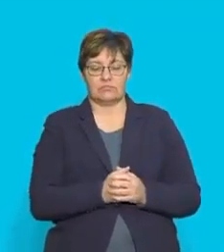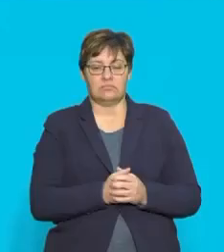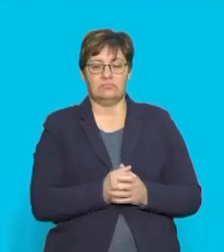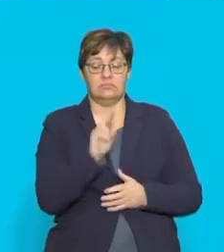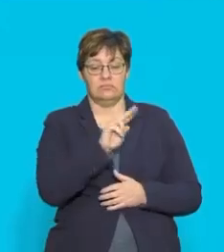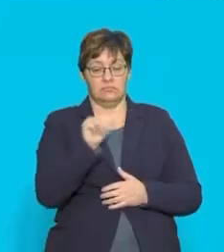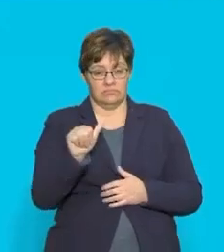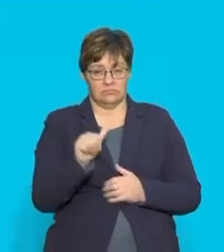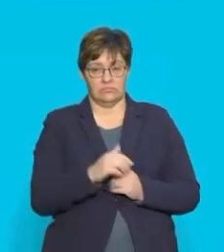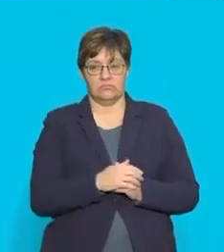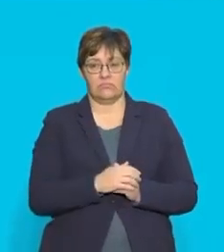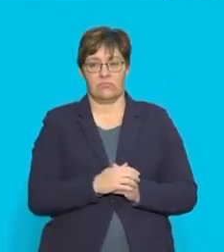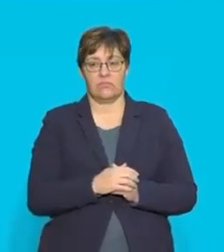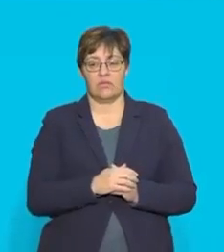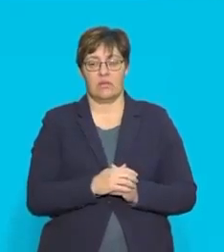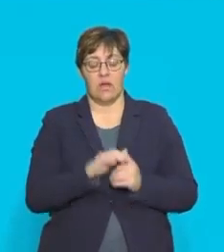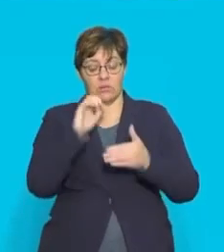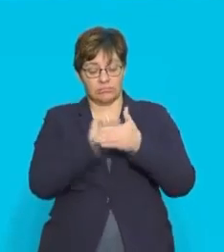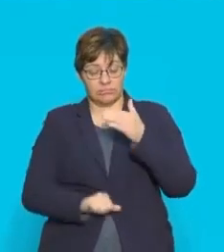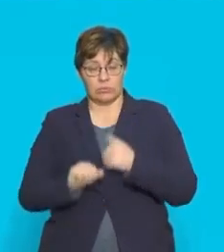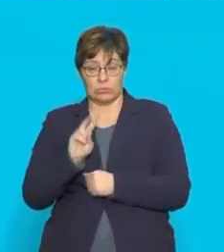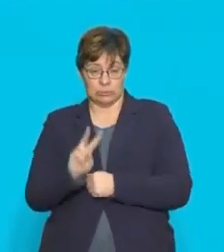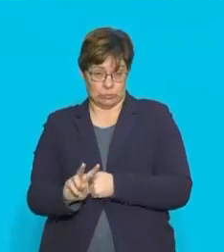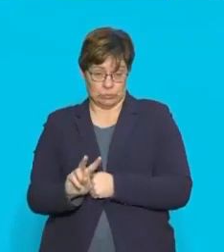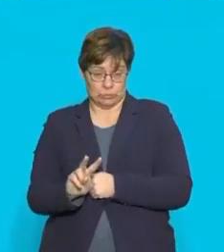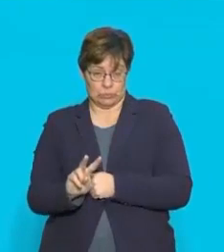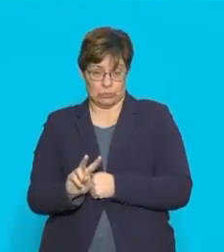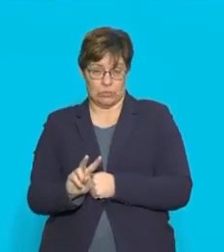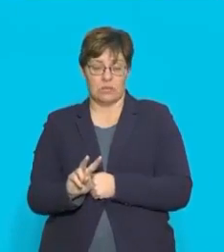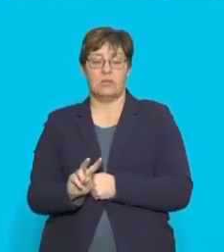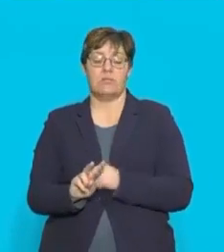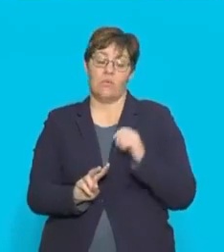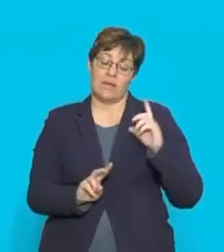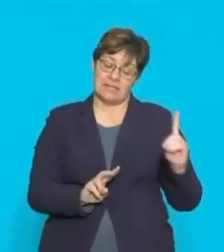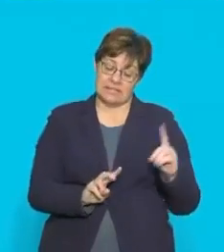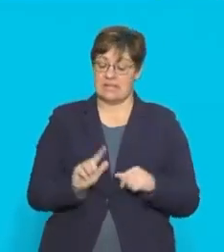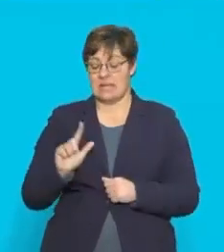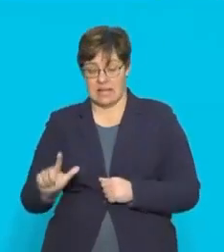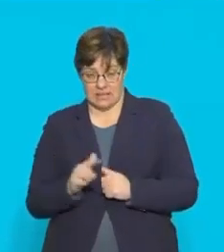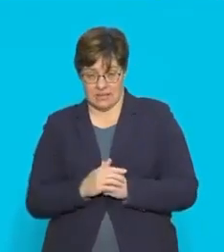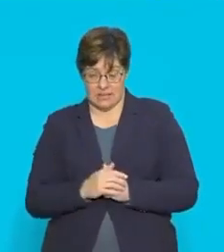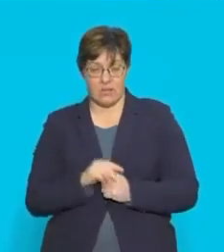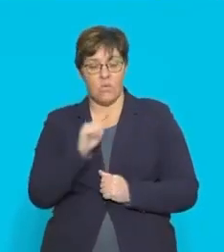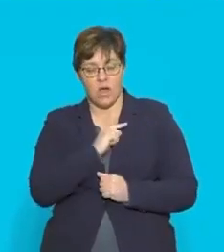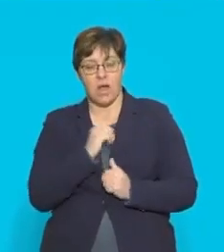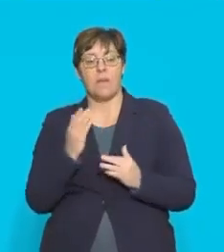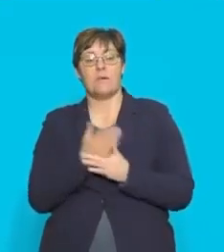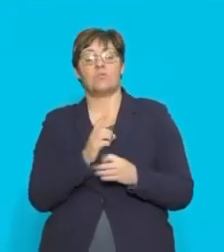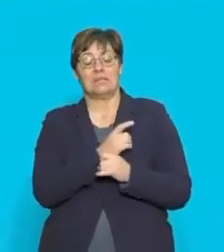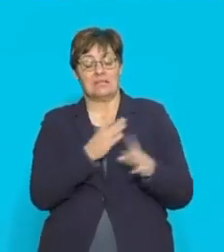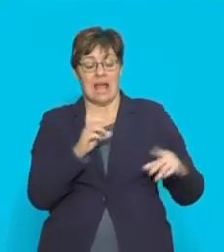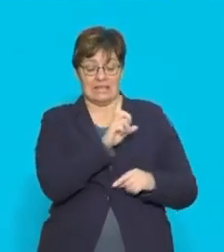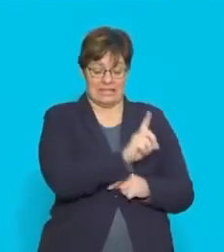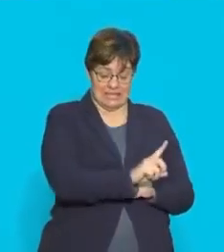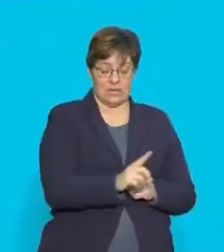letters, we minus how many? 2 more letters, which is L and D, because our password must start with